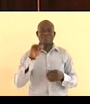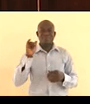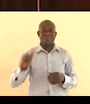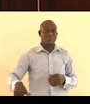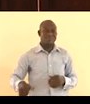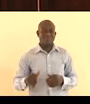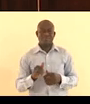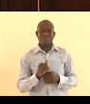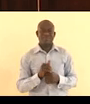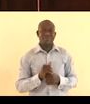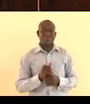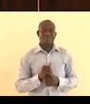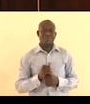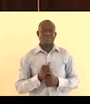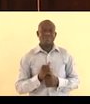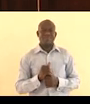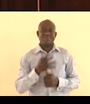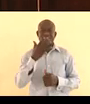And yet,